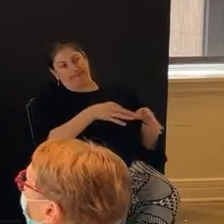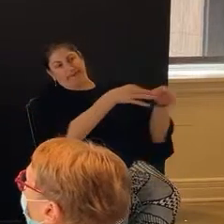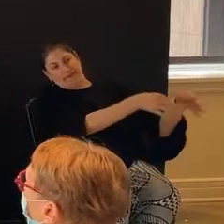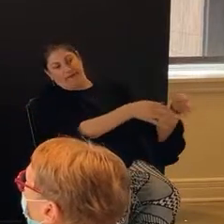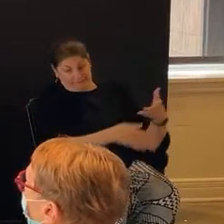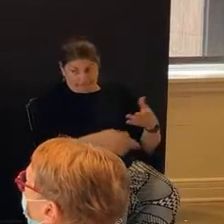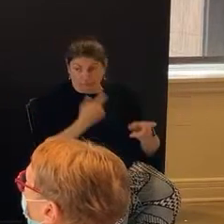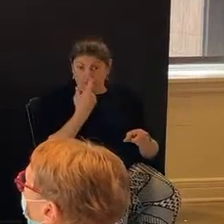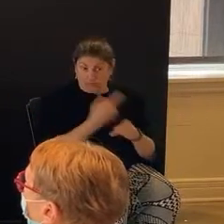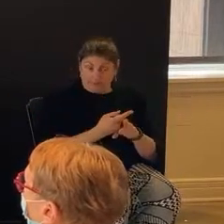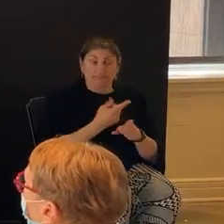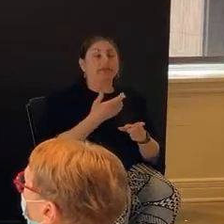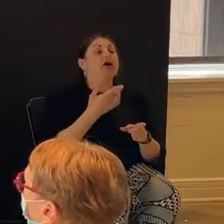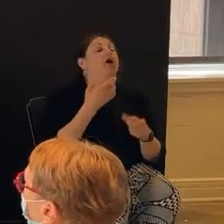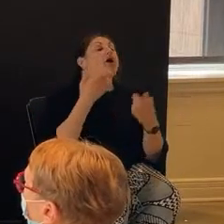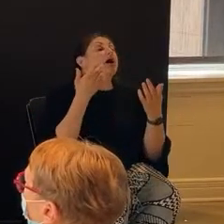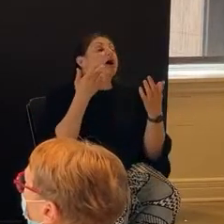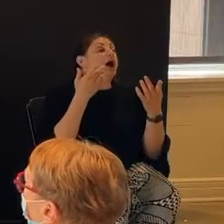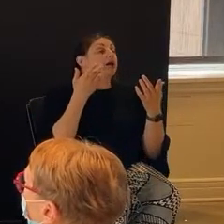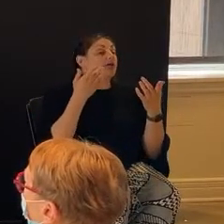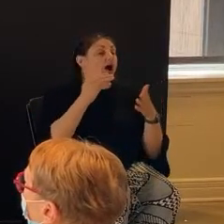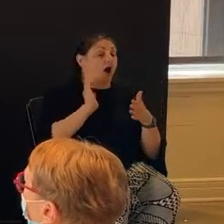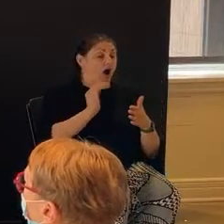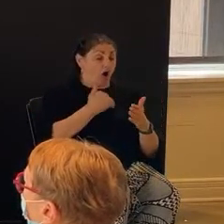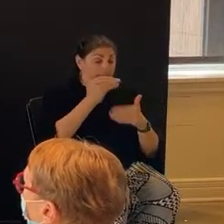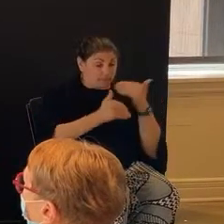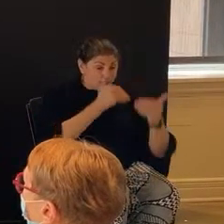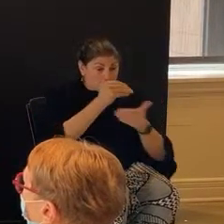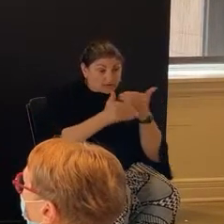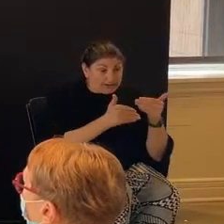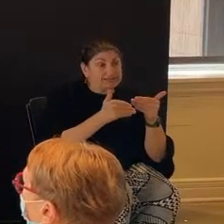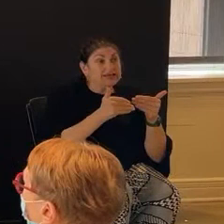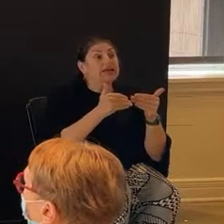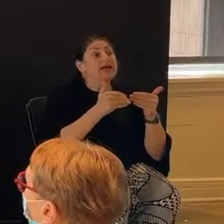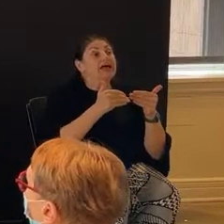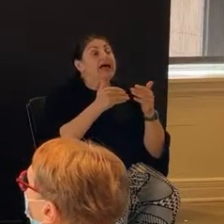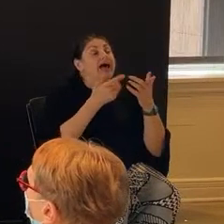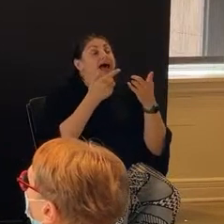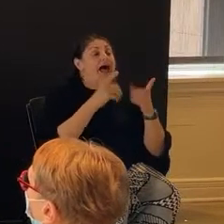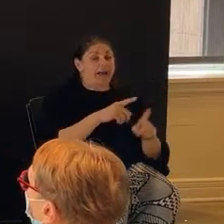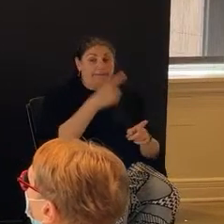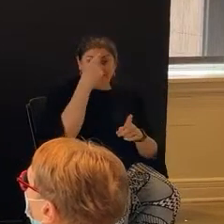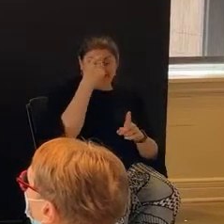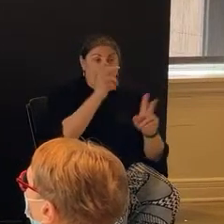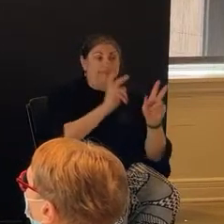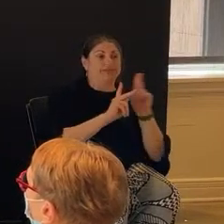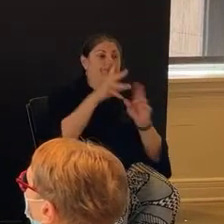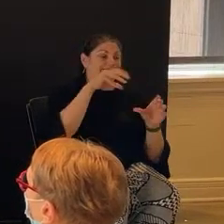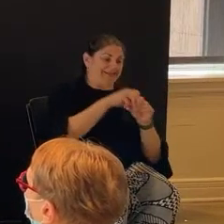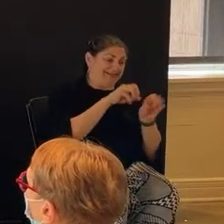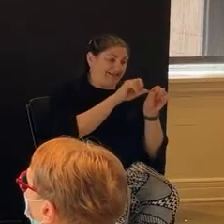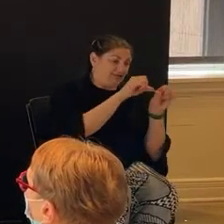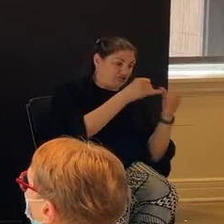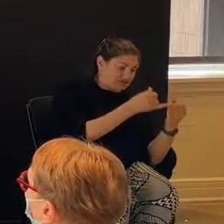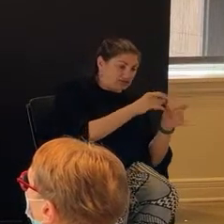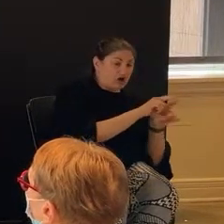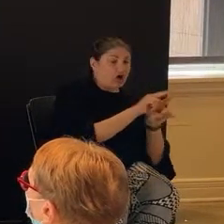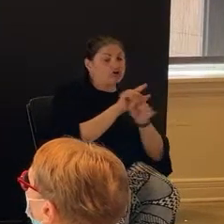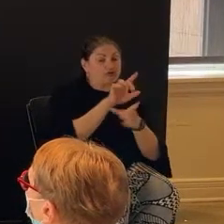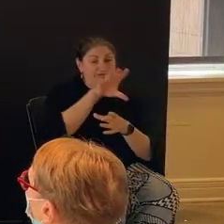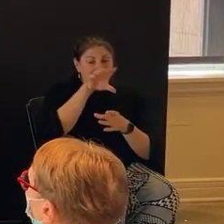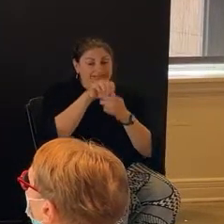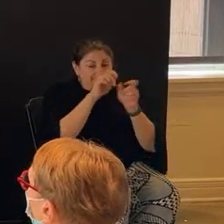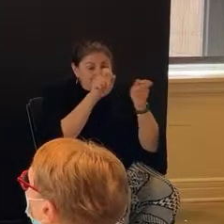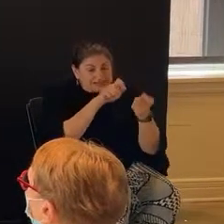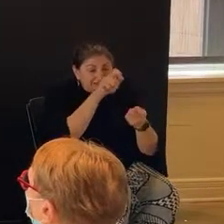the progress that has been made is really thanks to people in agencies and individual communities